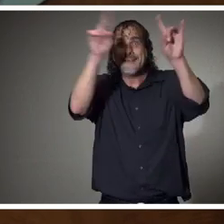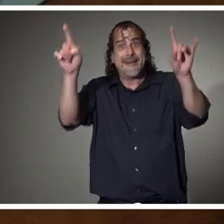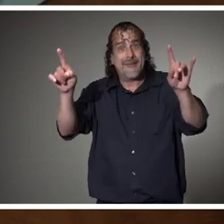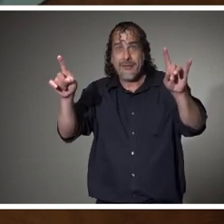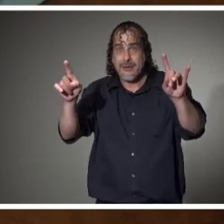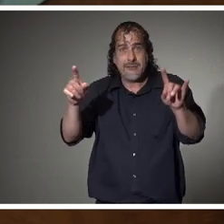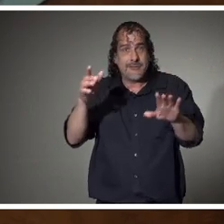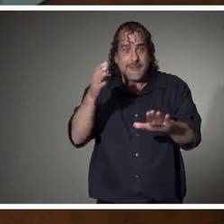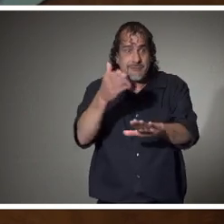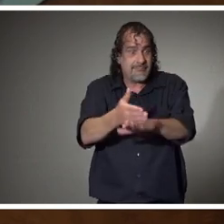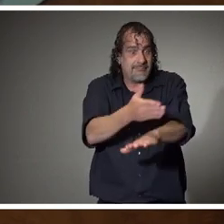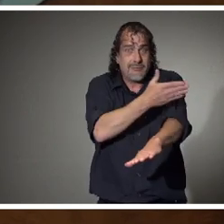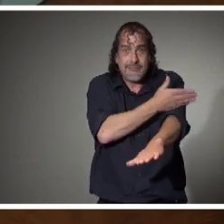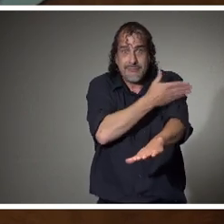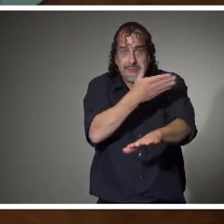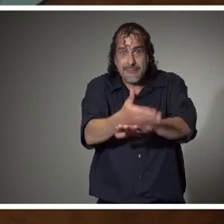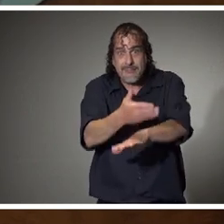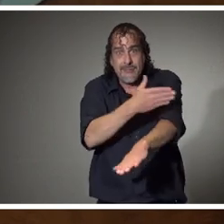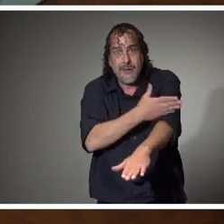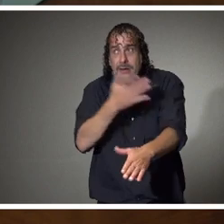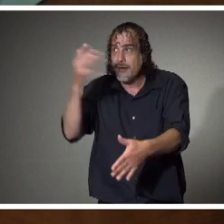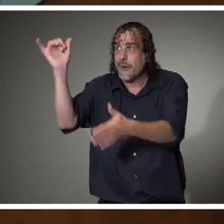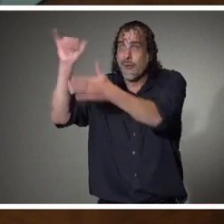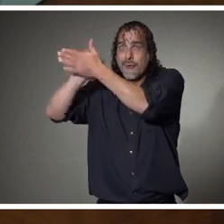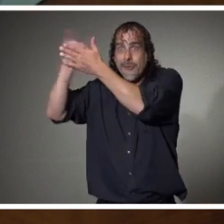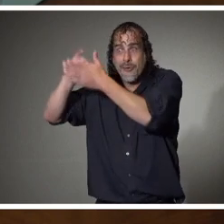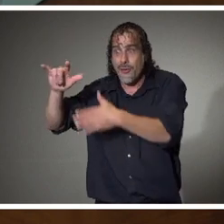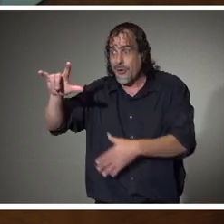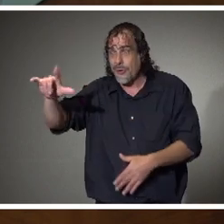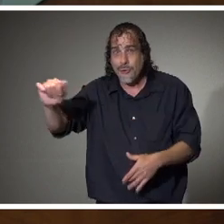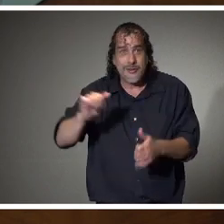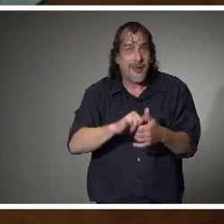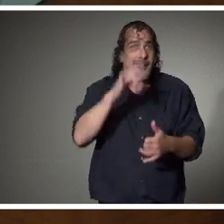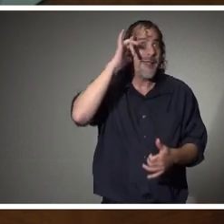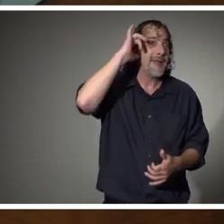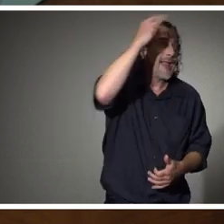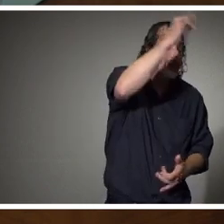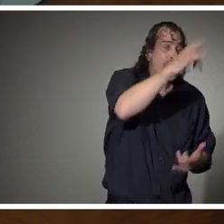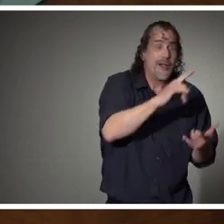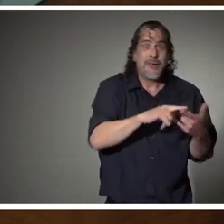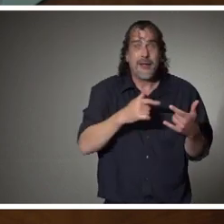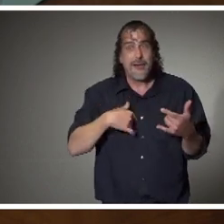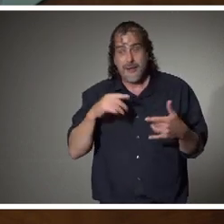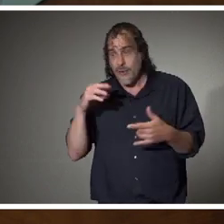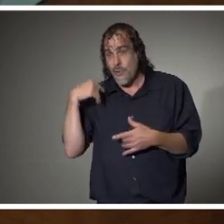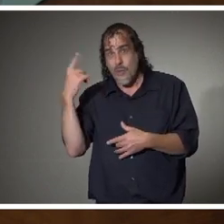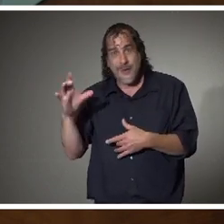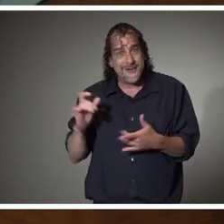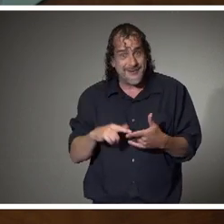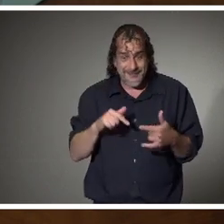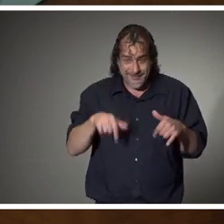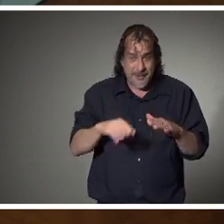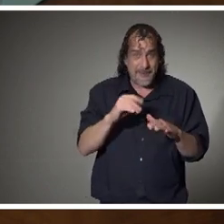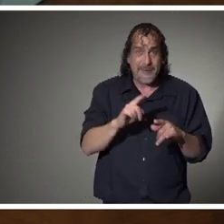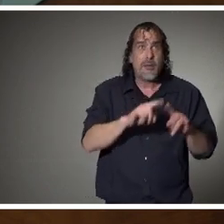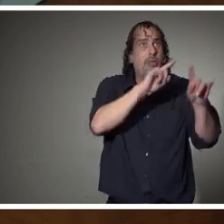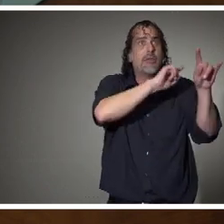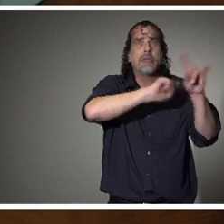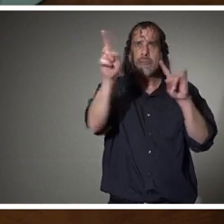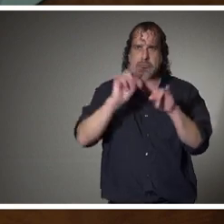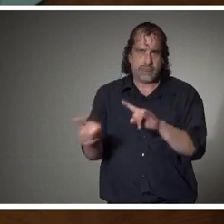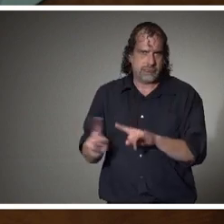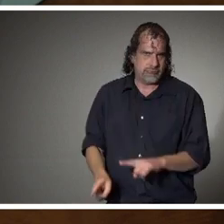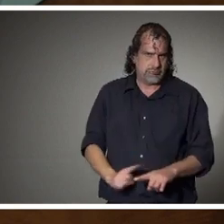of their curve, where the state of New York is and the state of Louisiana is and where the state of California is and where the state of Washington is and where the state of Mississippi